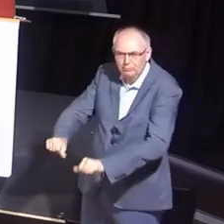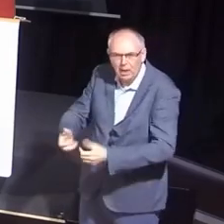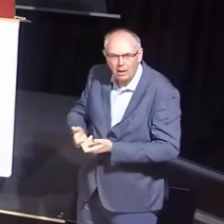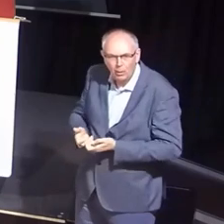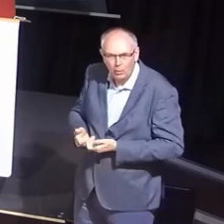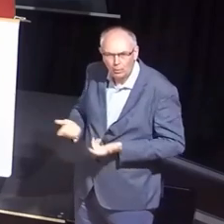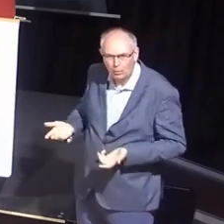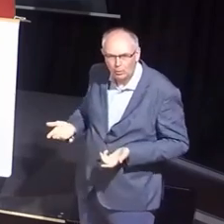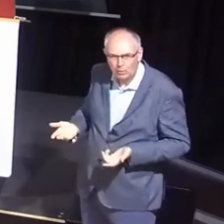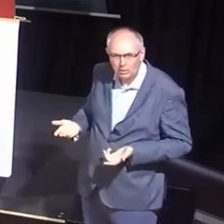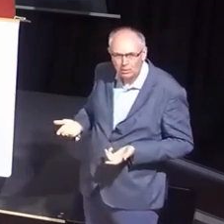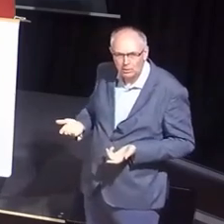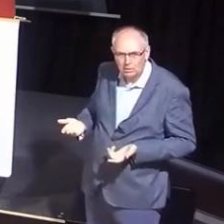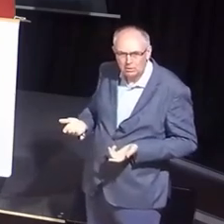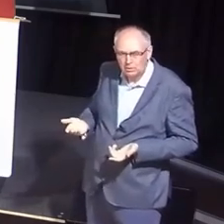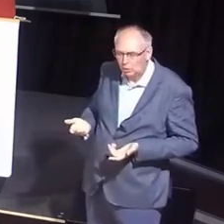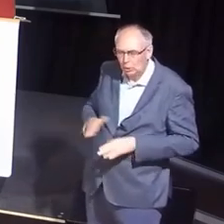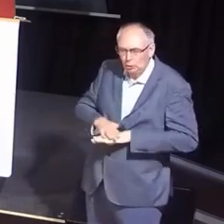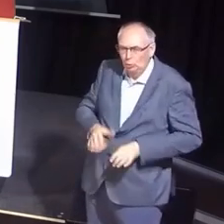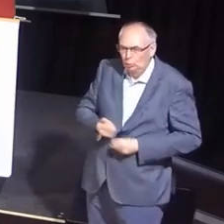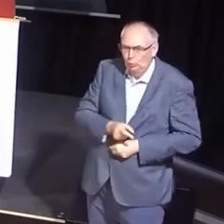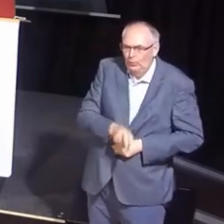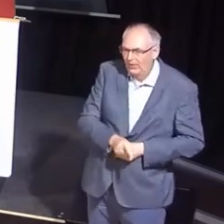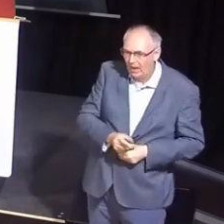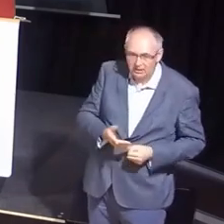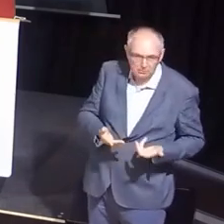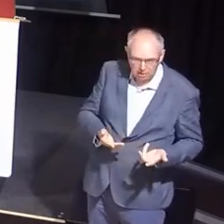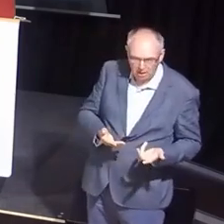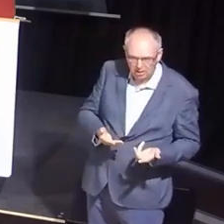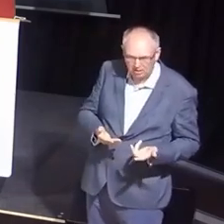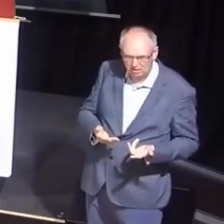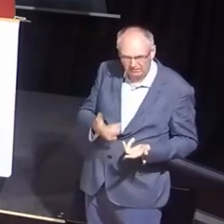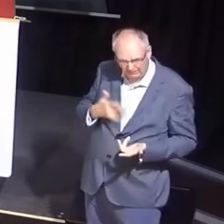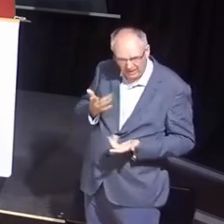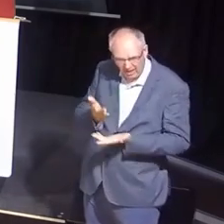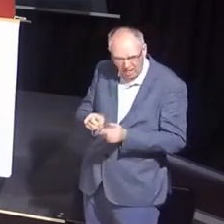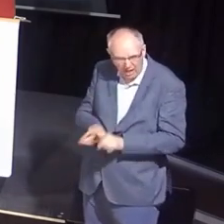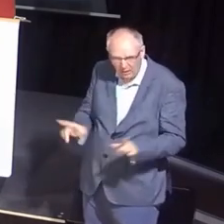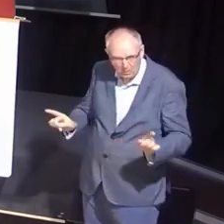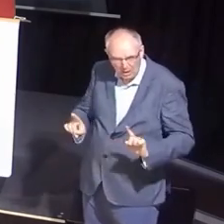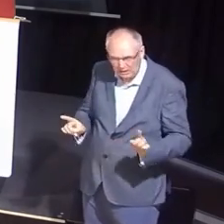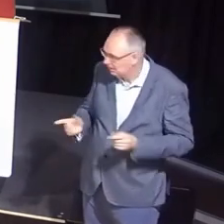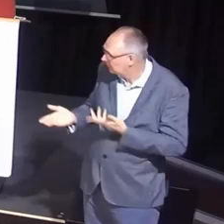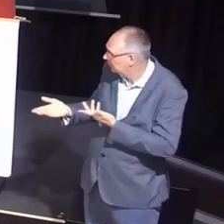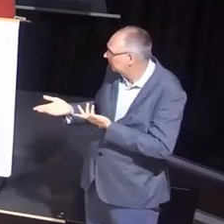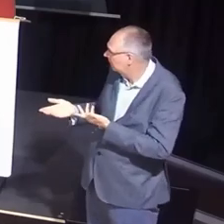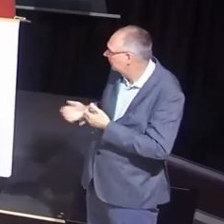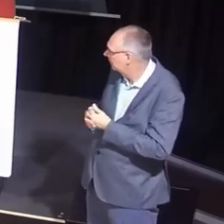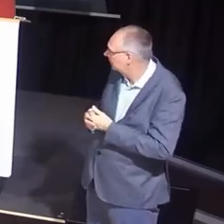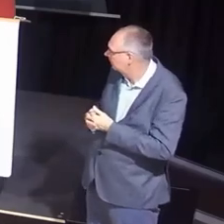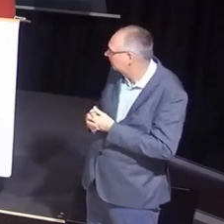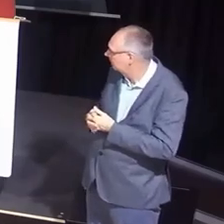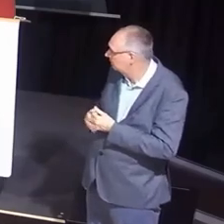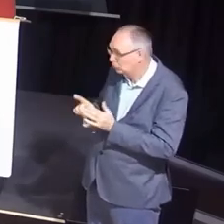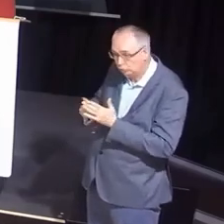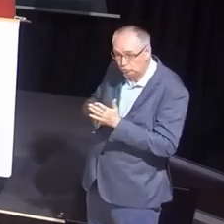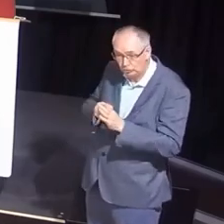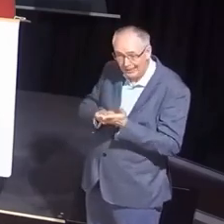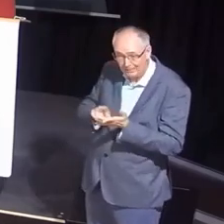important. We hear, don't do these things, but to hear from us, what is it actually like when you go through it? Jamie, would you like to start? Sure.